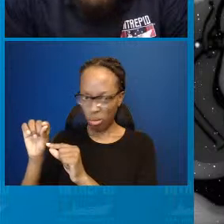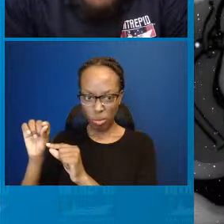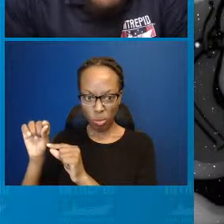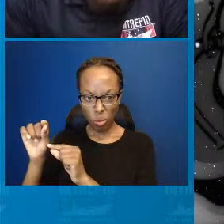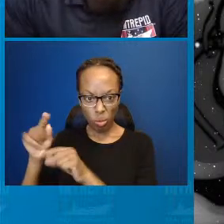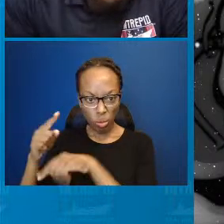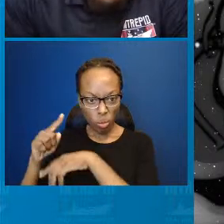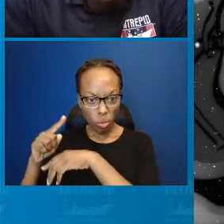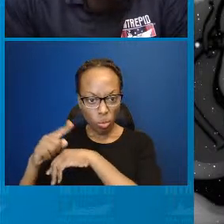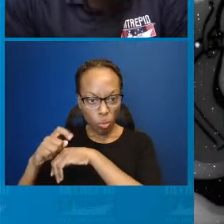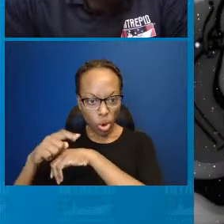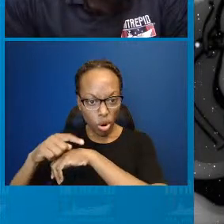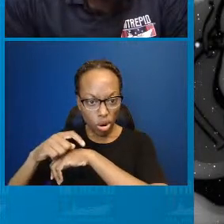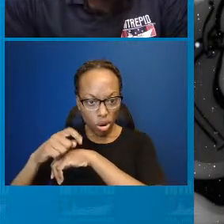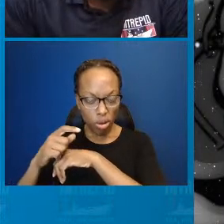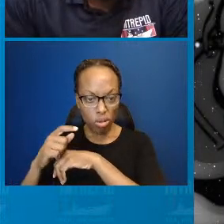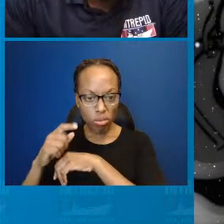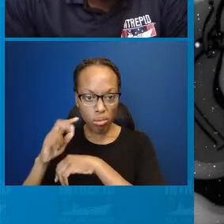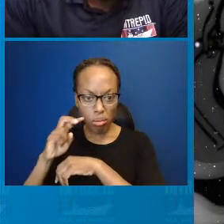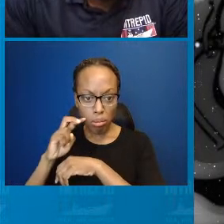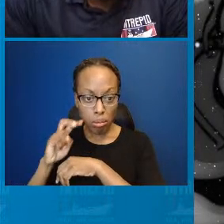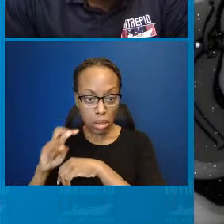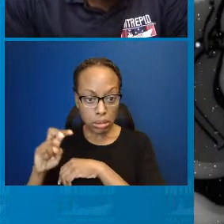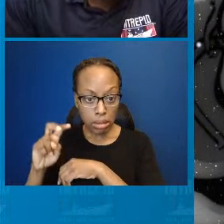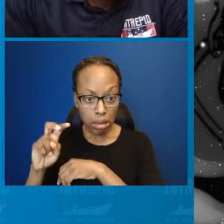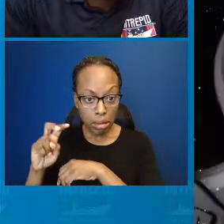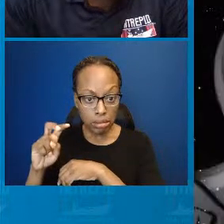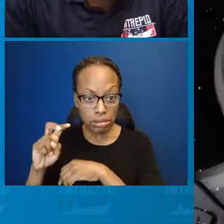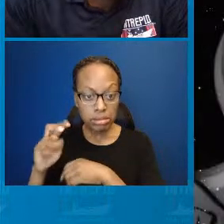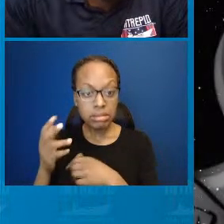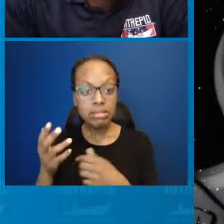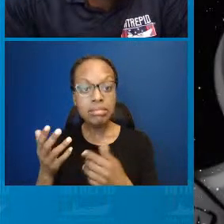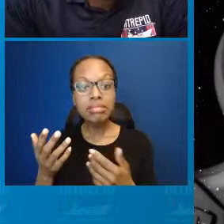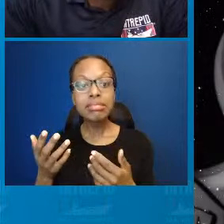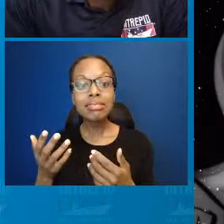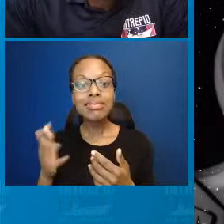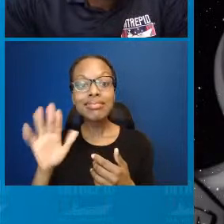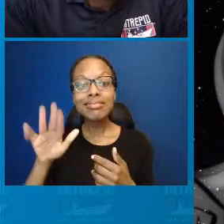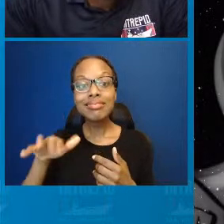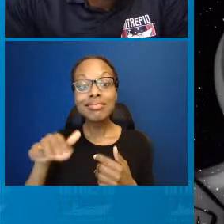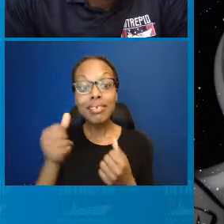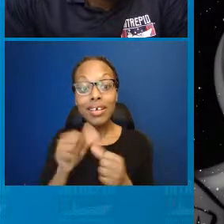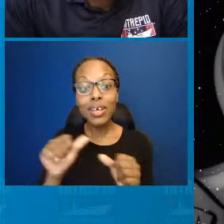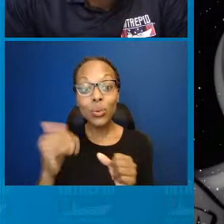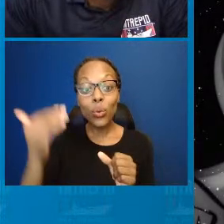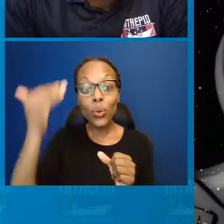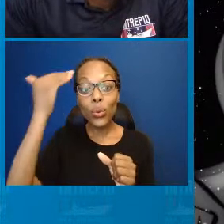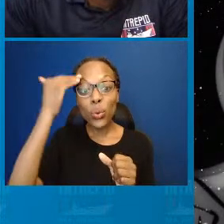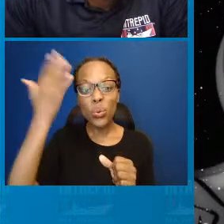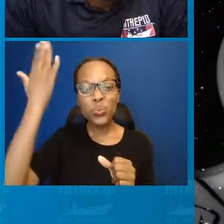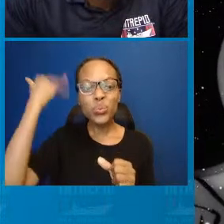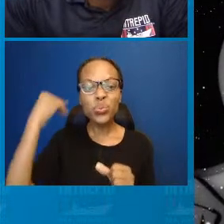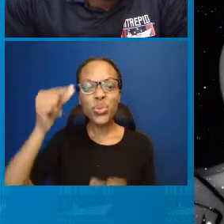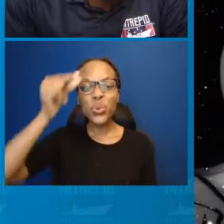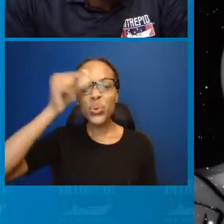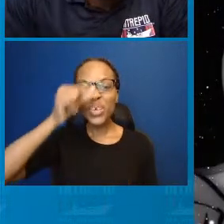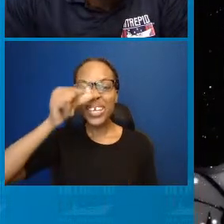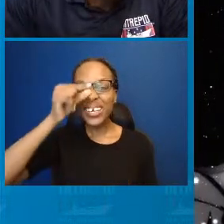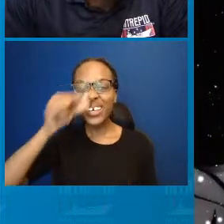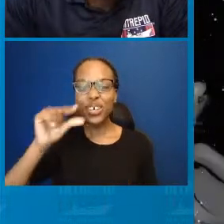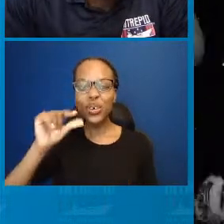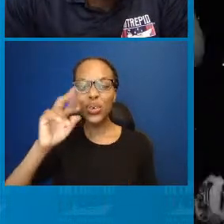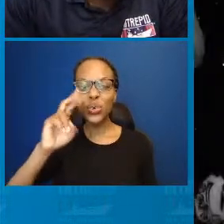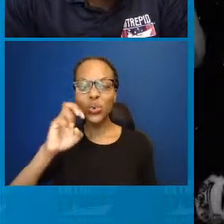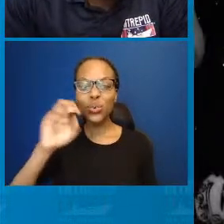worms or snakes. Let me know in the comments if you know anyone in Greek mythology with snakes for